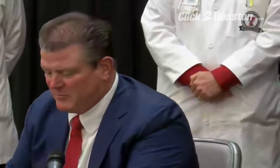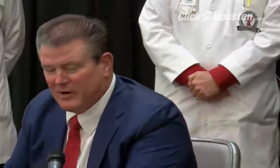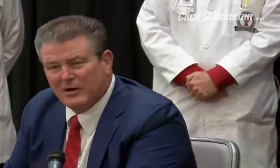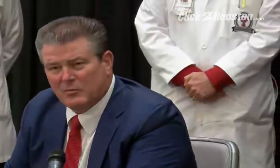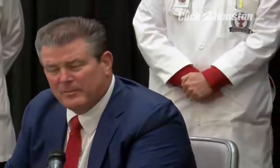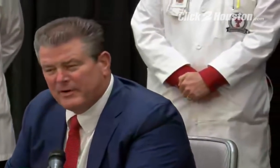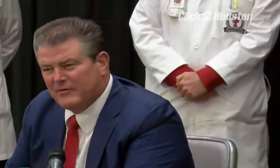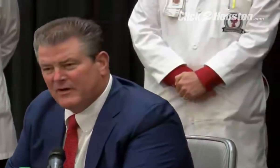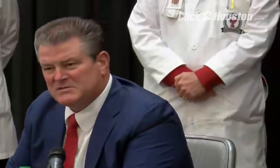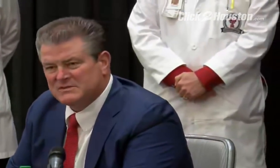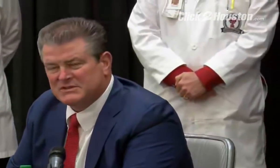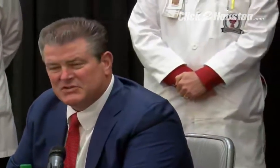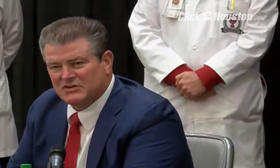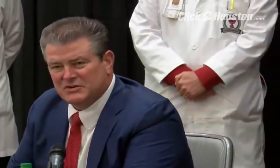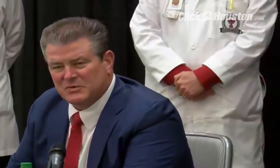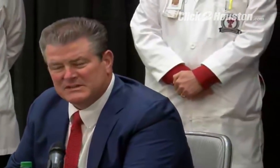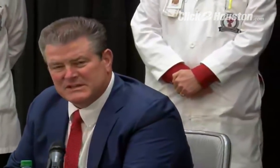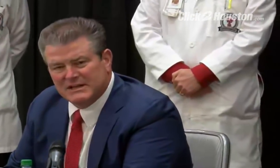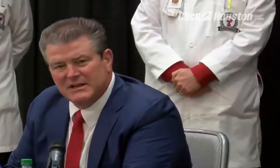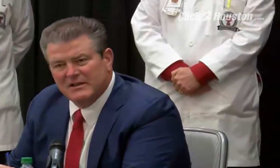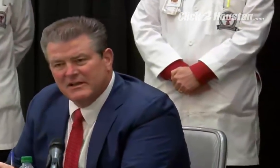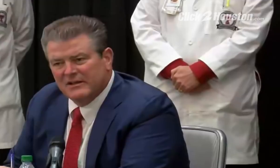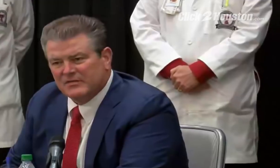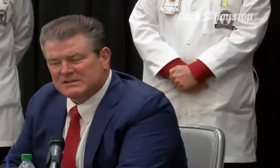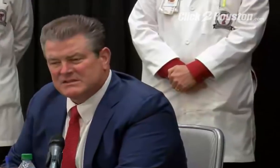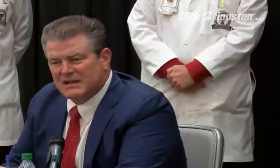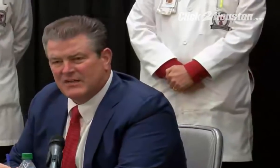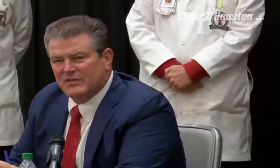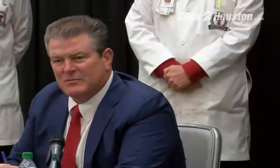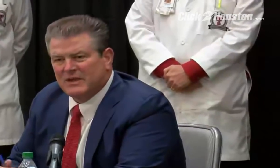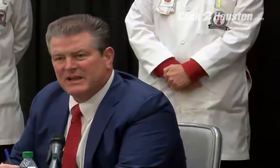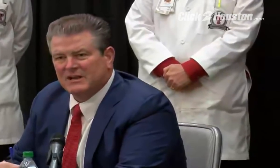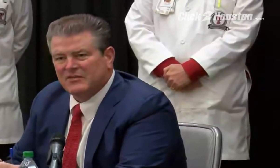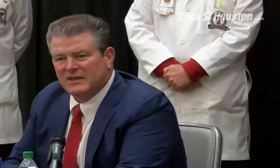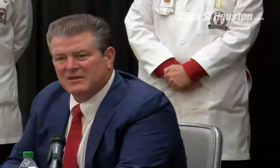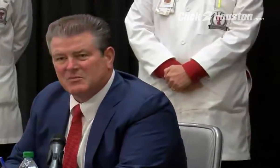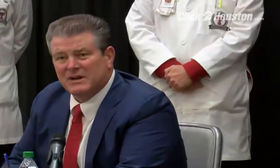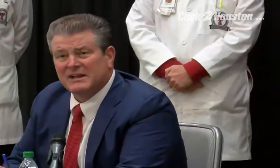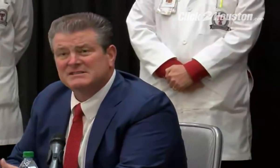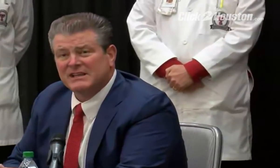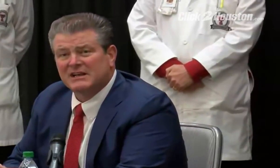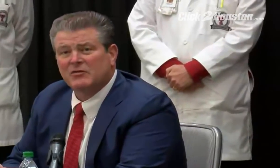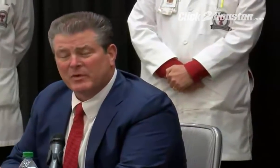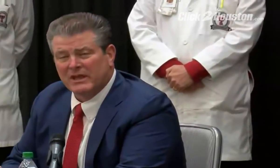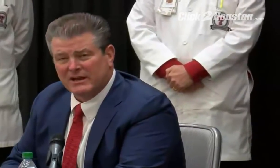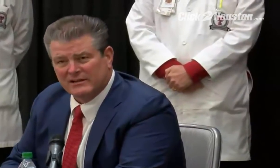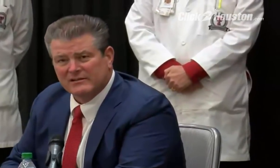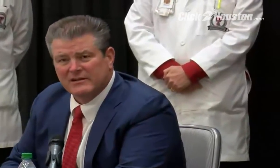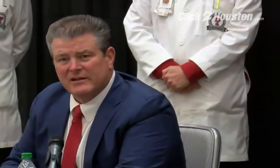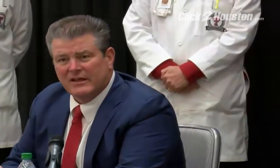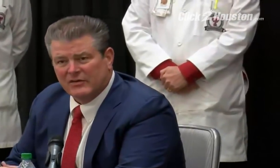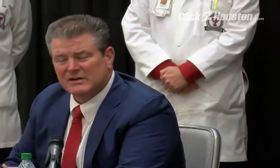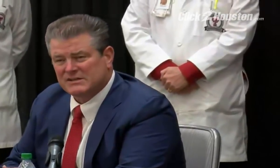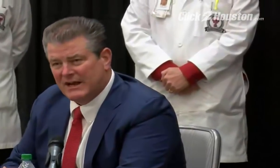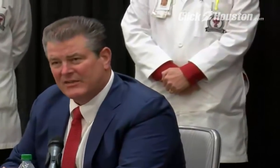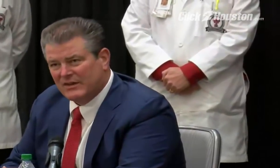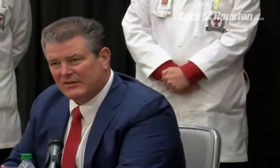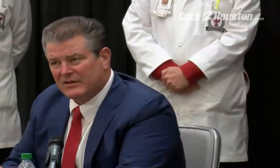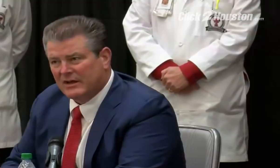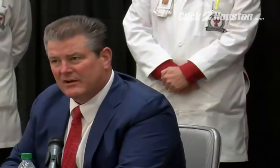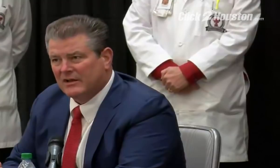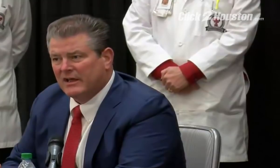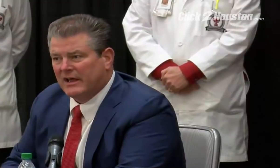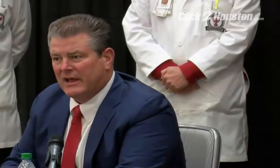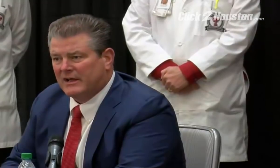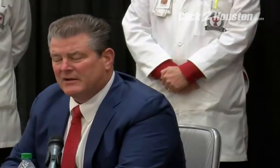reminded, I'll paraphrase Winston Churchill when he said, this is not the beginning of the end, but it is the end of the beginning. And there is light at the end